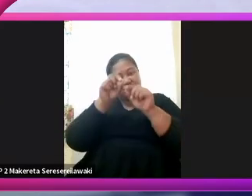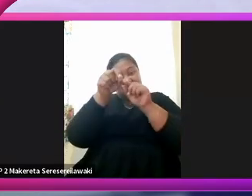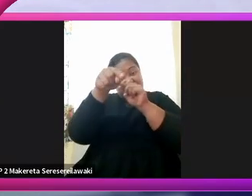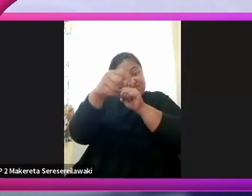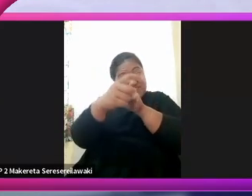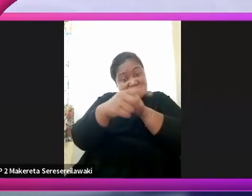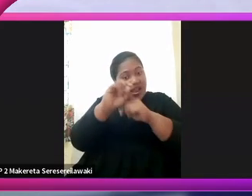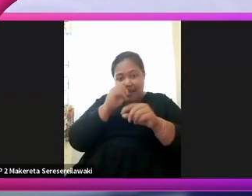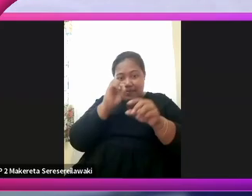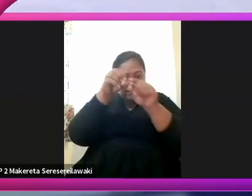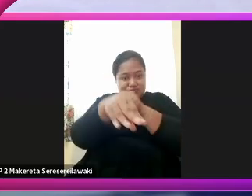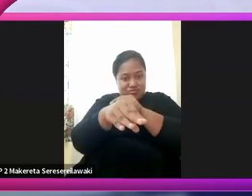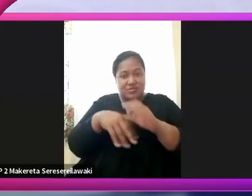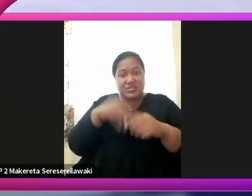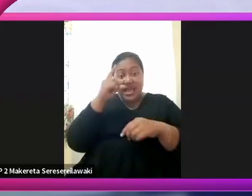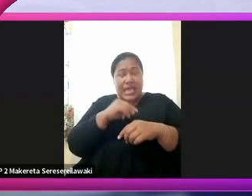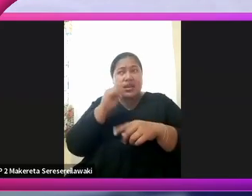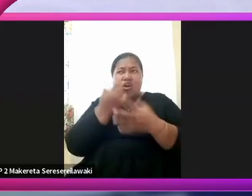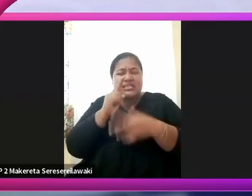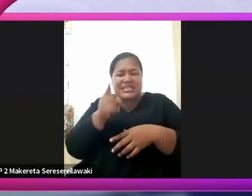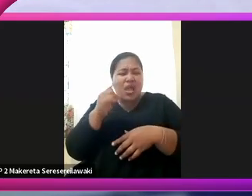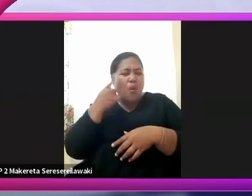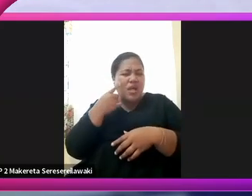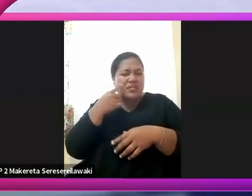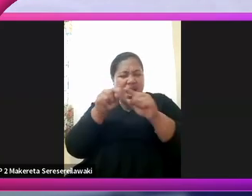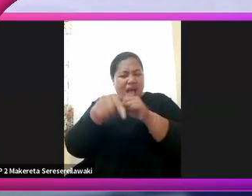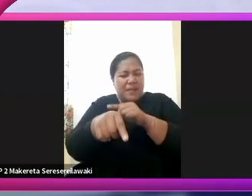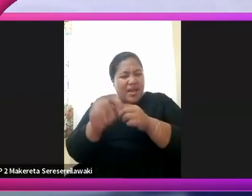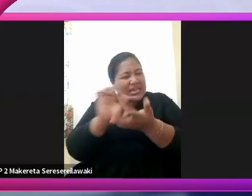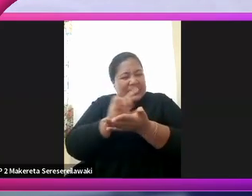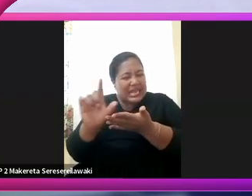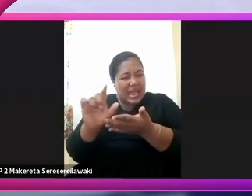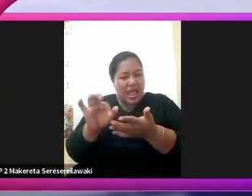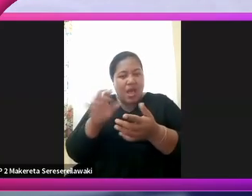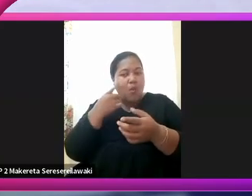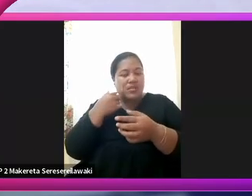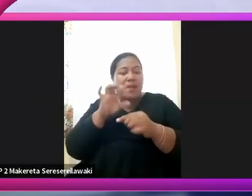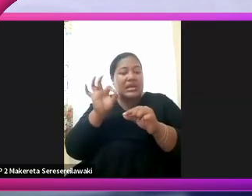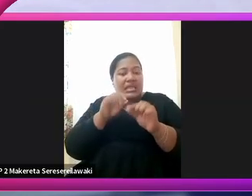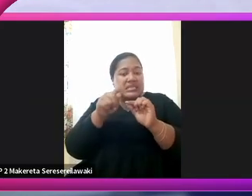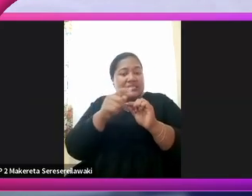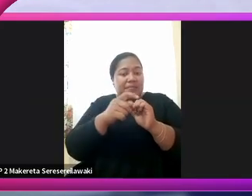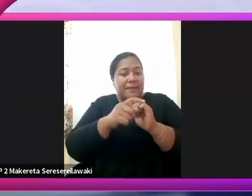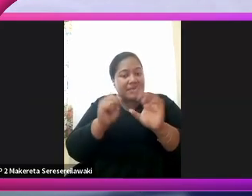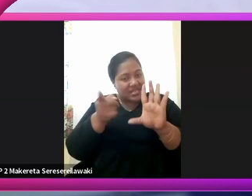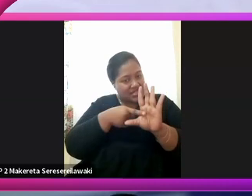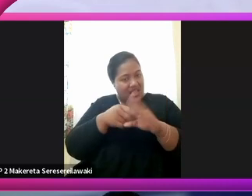see the clear water come out, the semen, but it's no sperm inside. That also cause